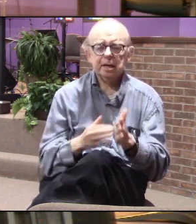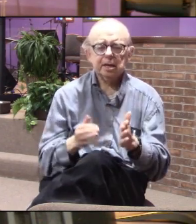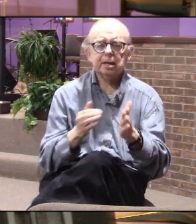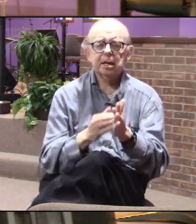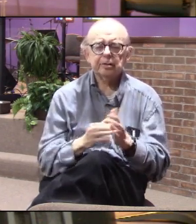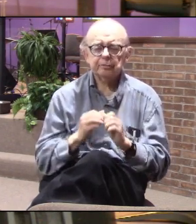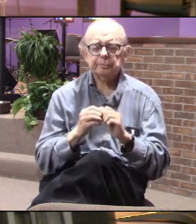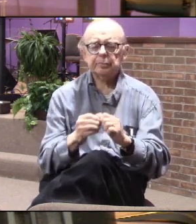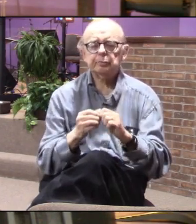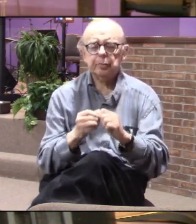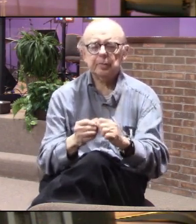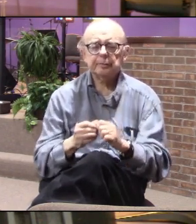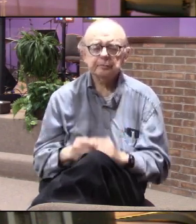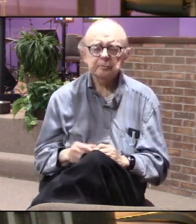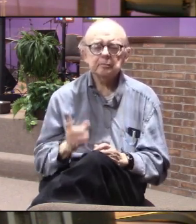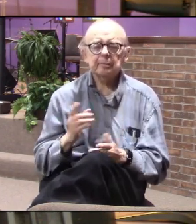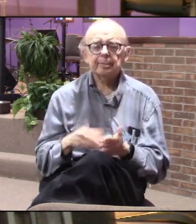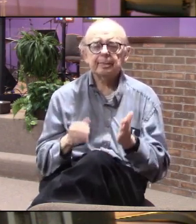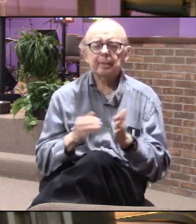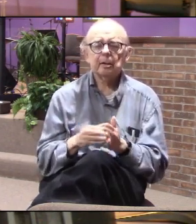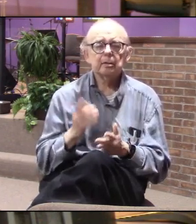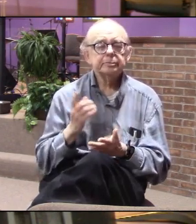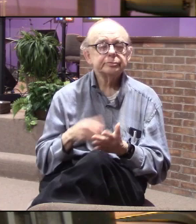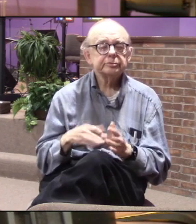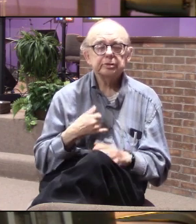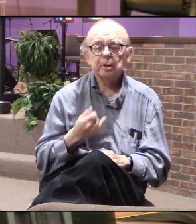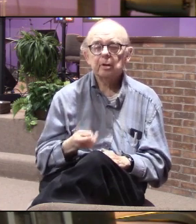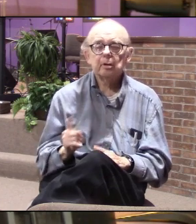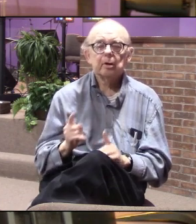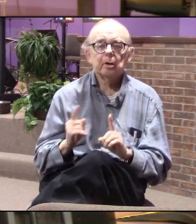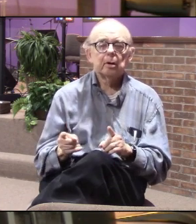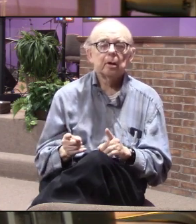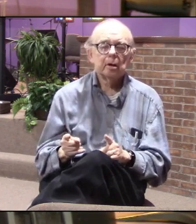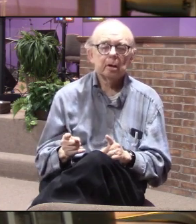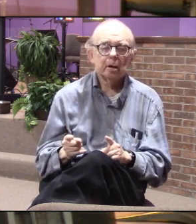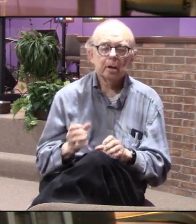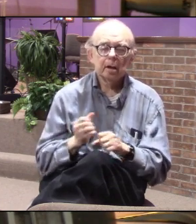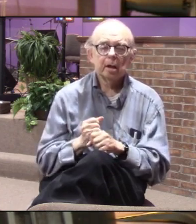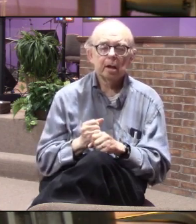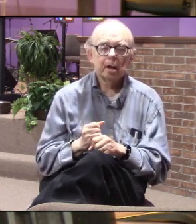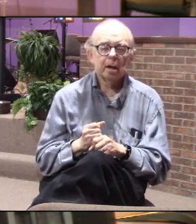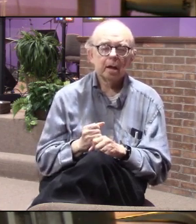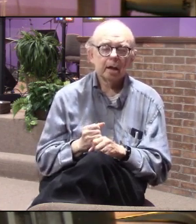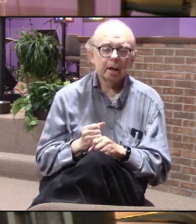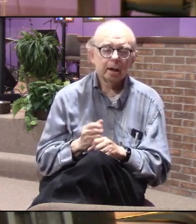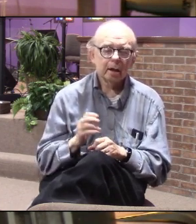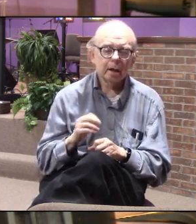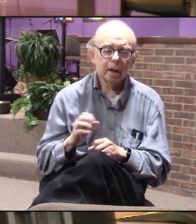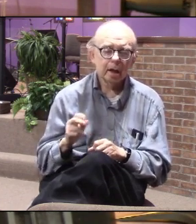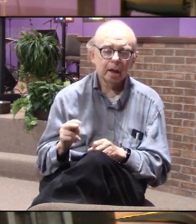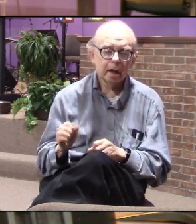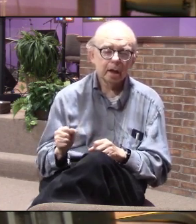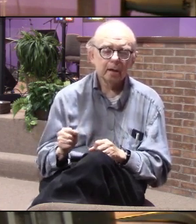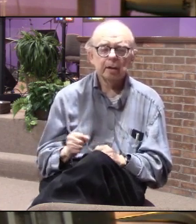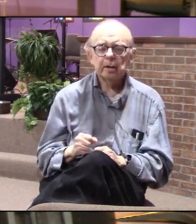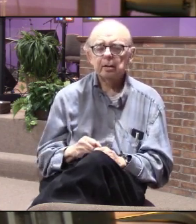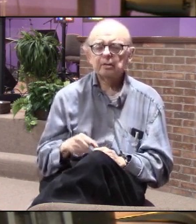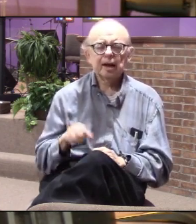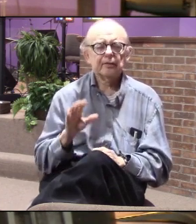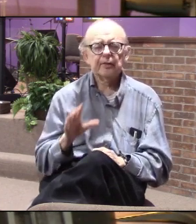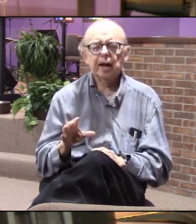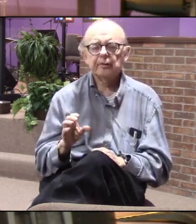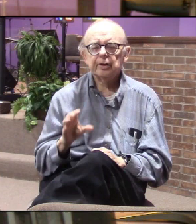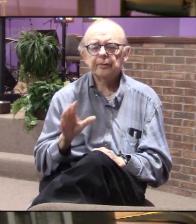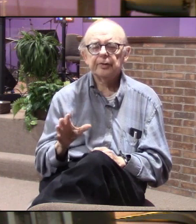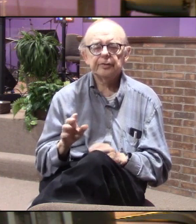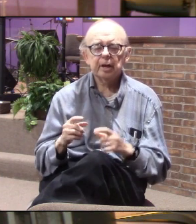going, okay? And so again, what does he do? He goes and he gets on it. And Nineveh was like 550 miles